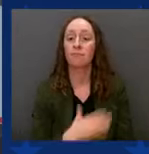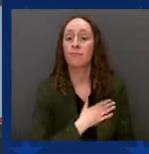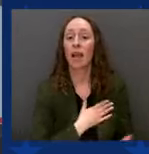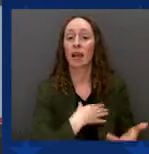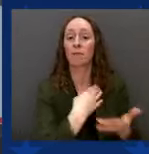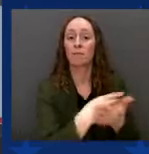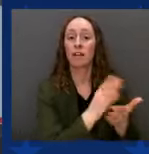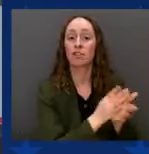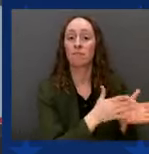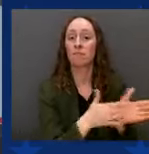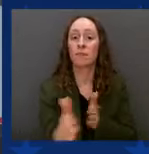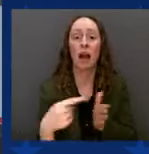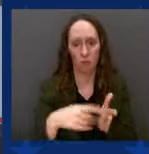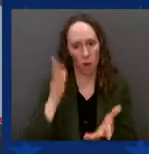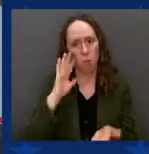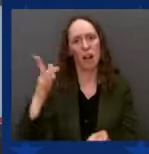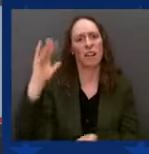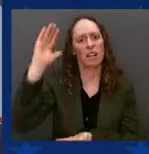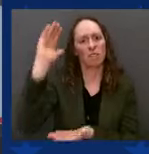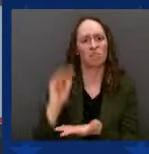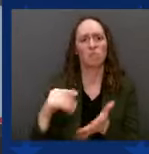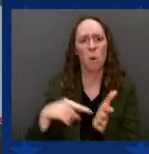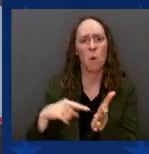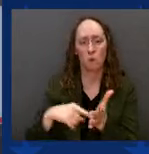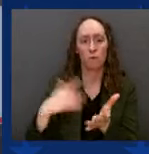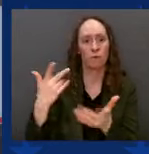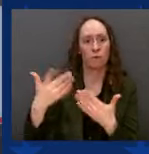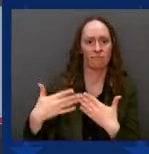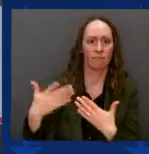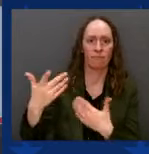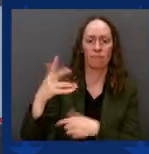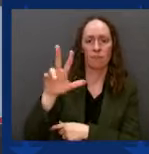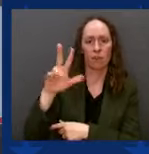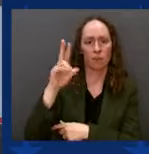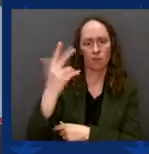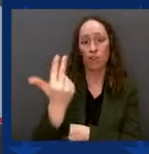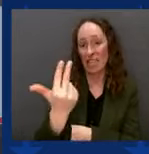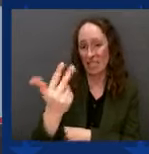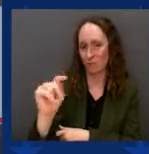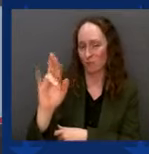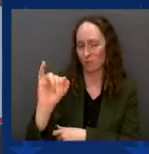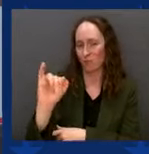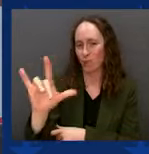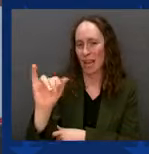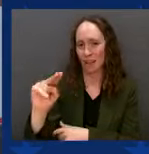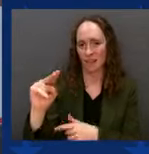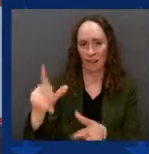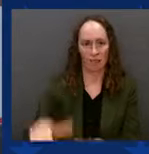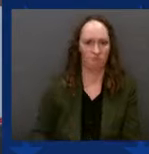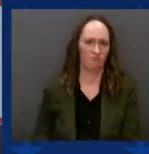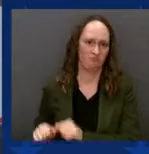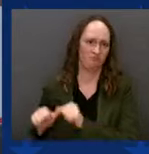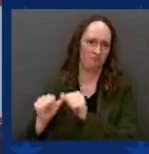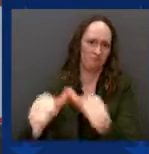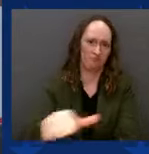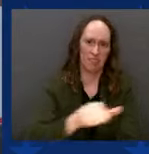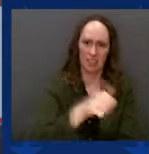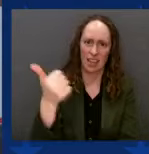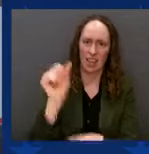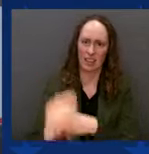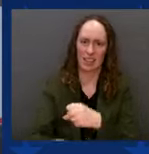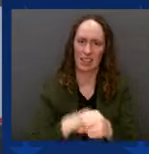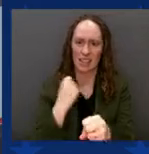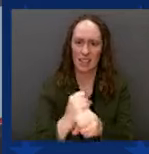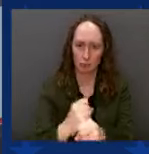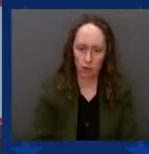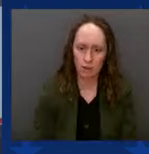$3 trillion over 10 years. Another big disagreement with my MAGA Republicans, and by the way, this ain't your father's Republican Party. There's a